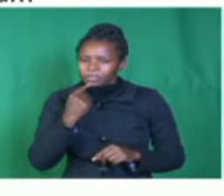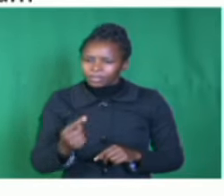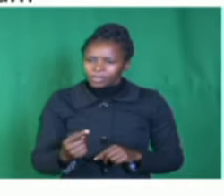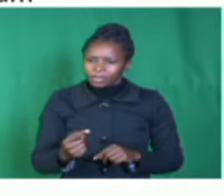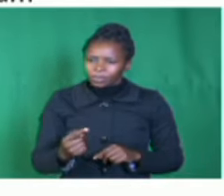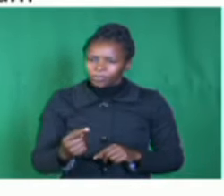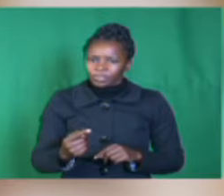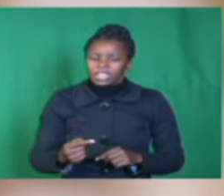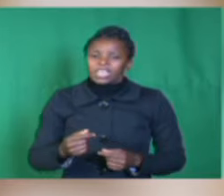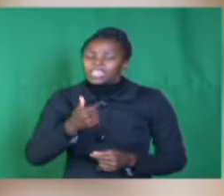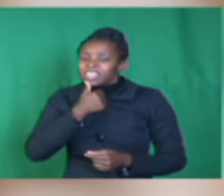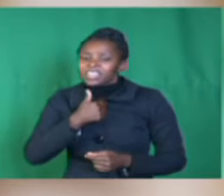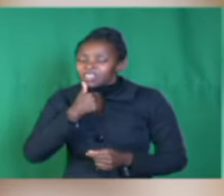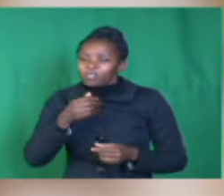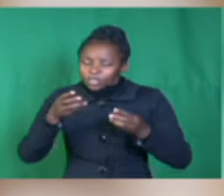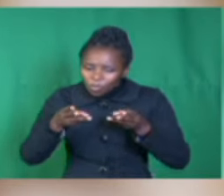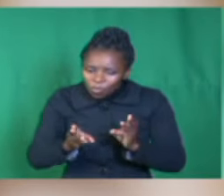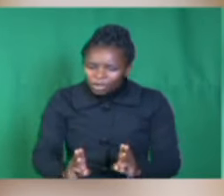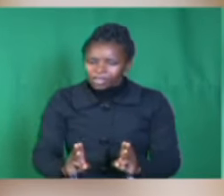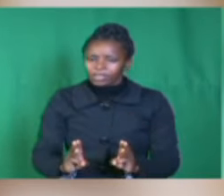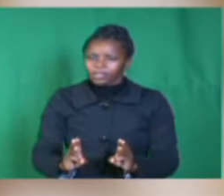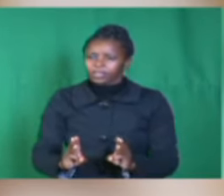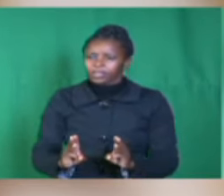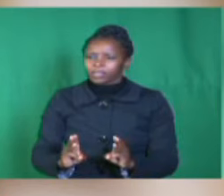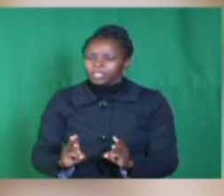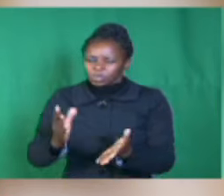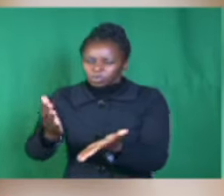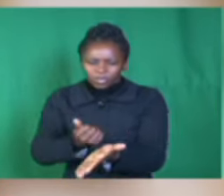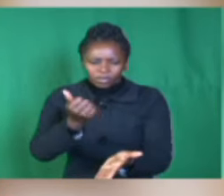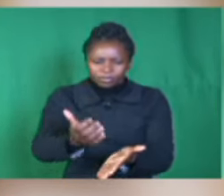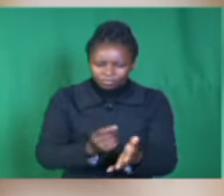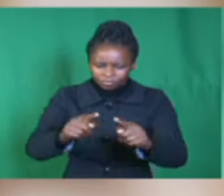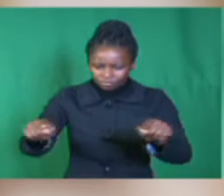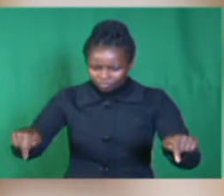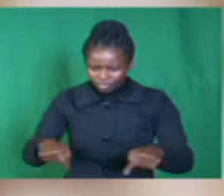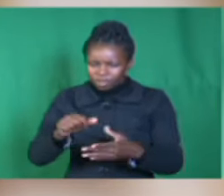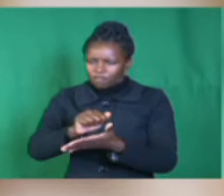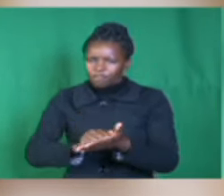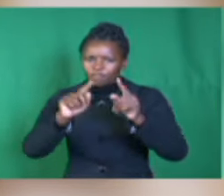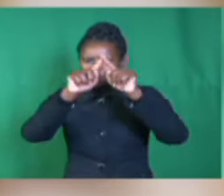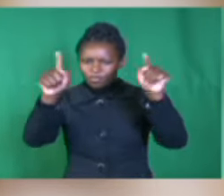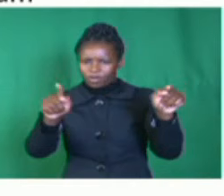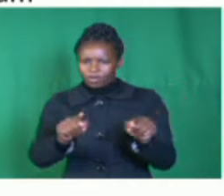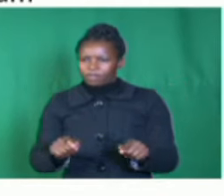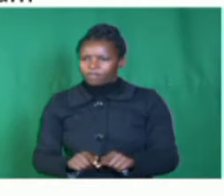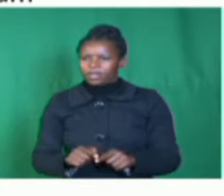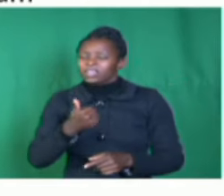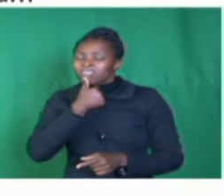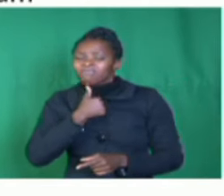used diplomacy to take land from the Africans. And